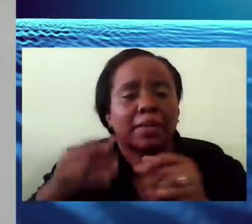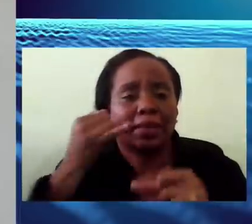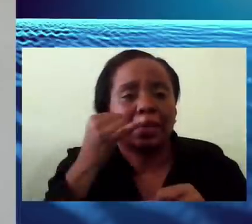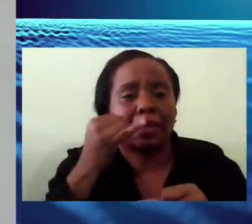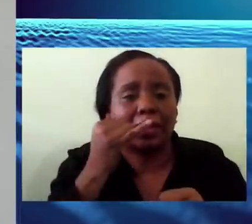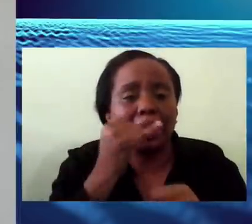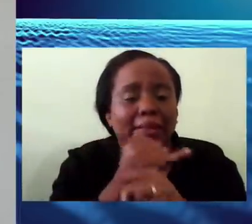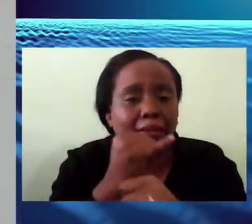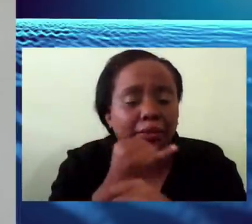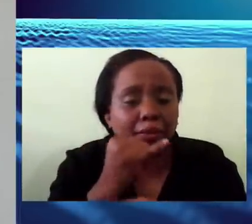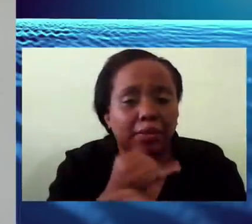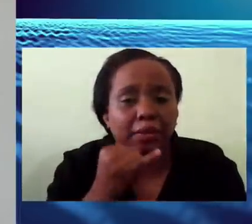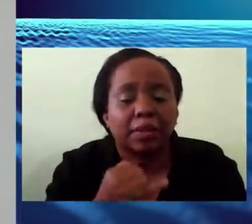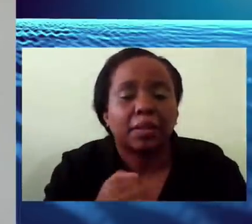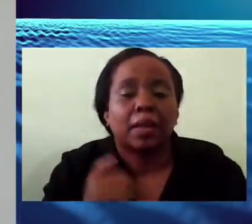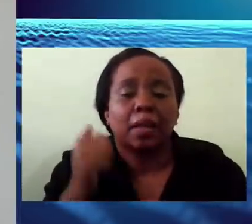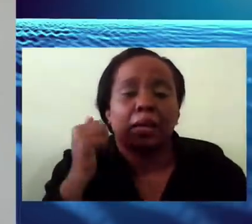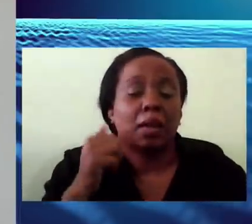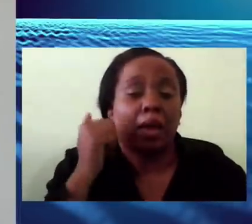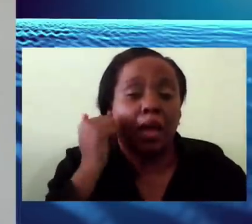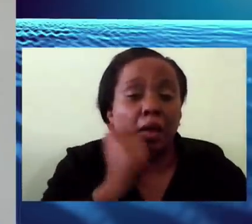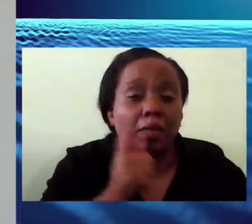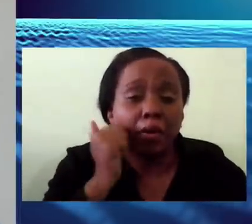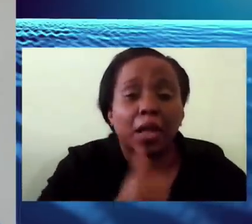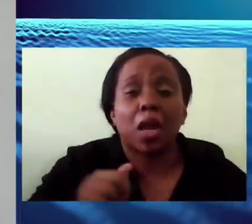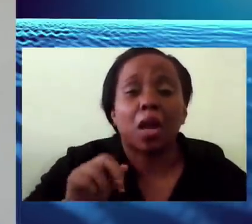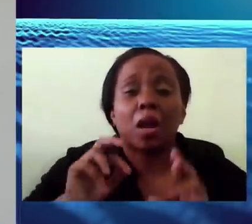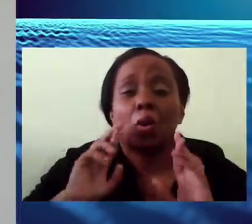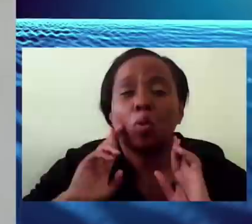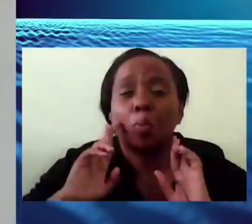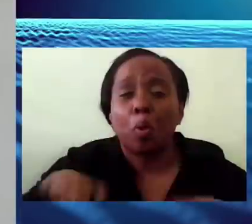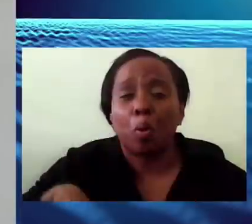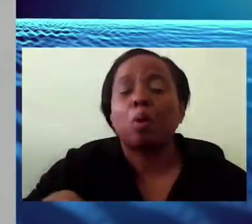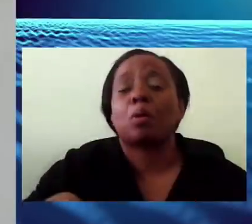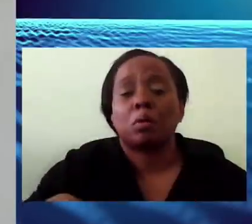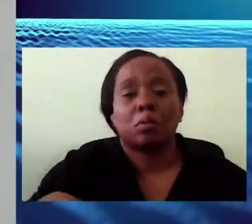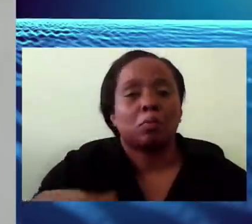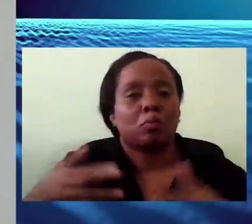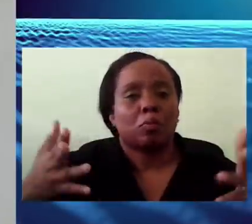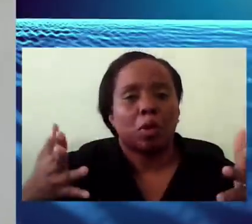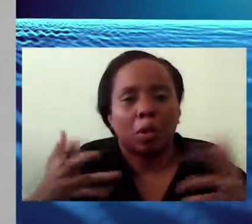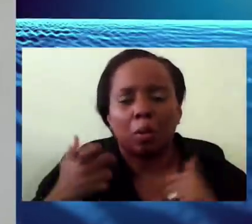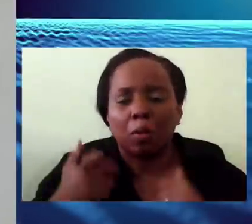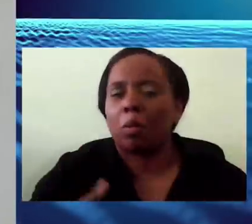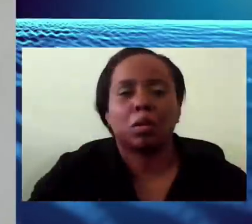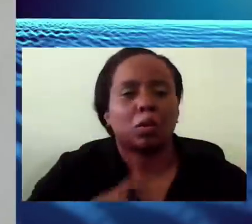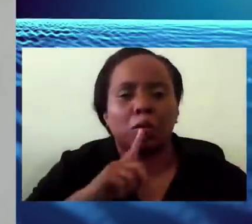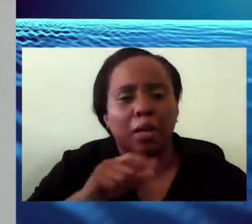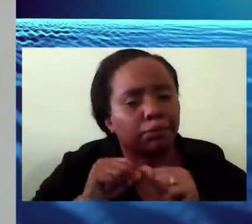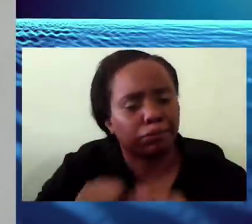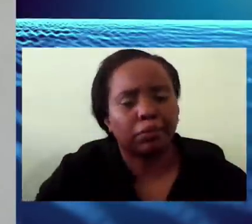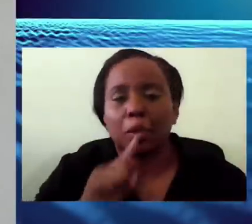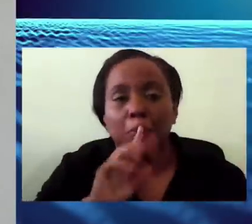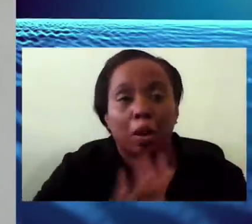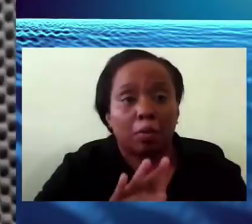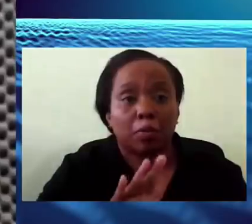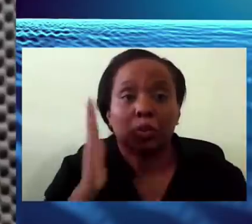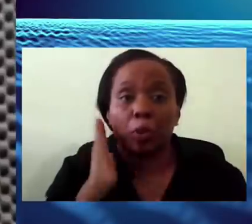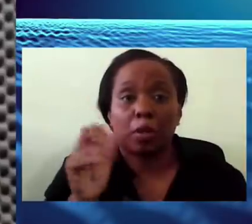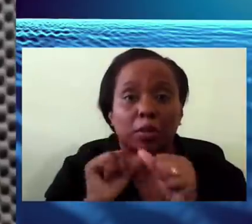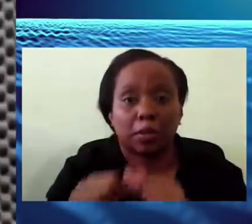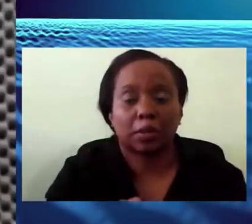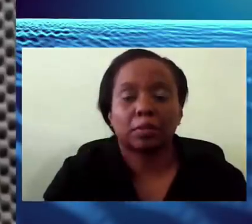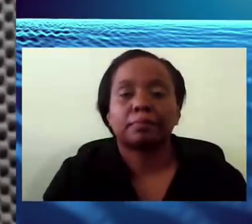daily reports being submitted, so that we can keep on top of this one. And I give you the assurance that we will do so. Aliyah